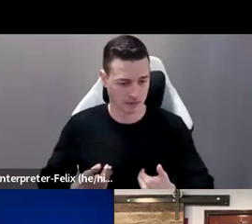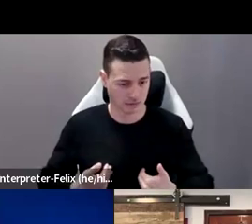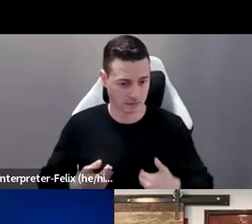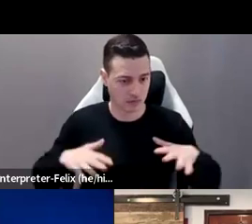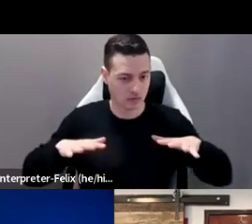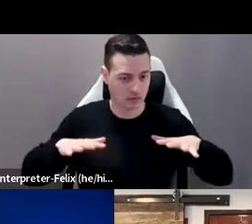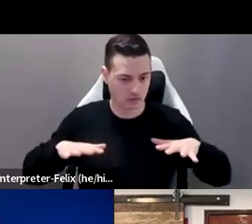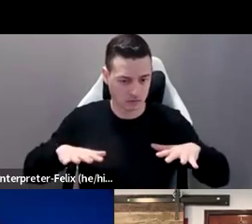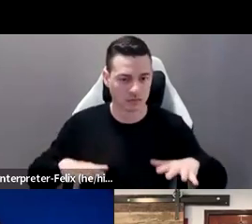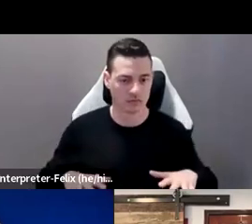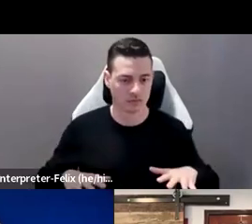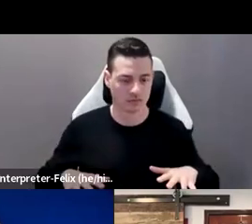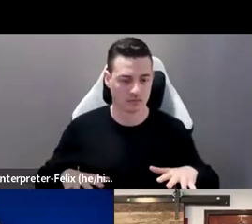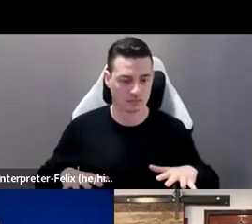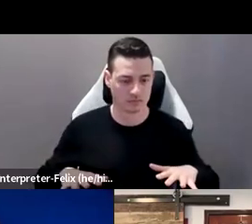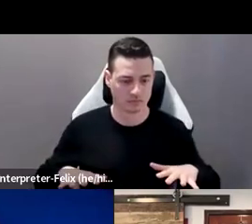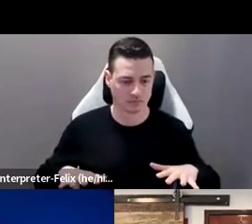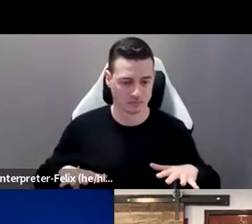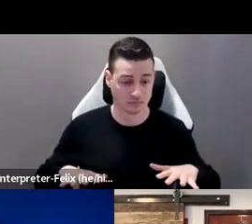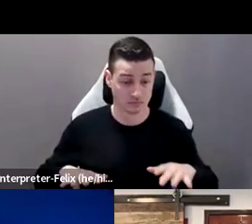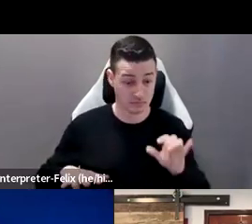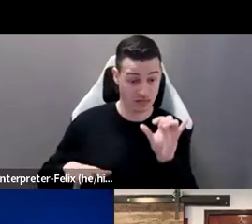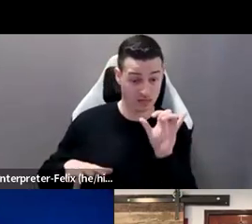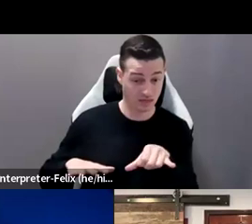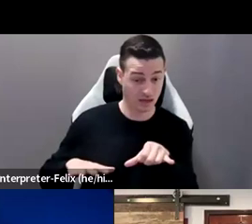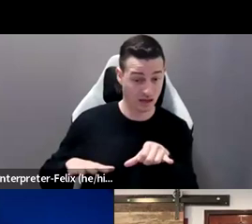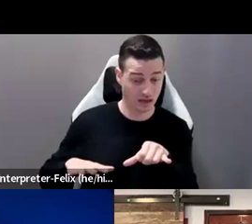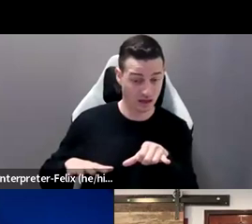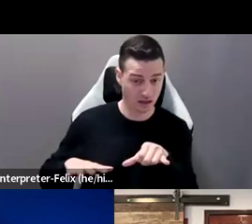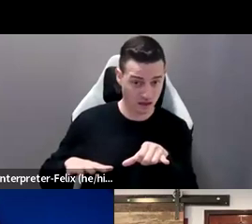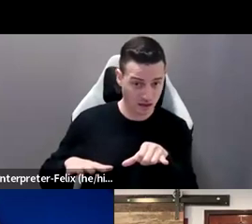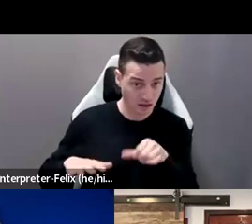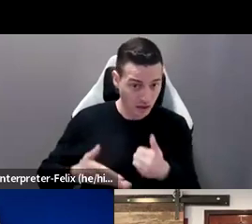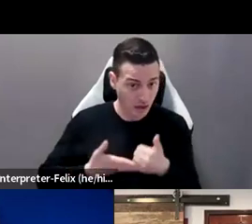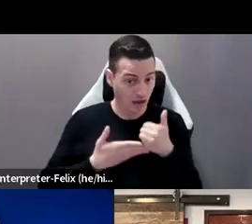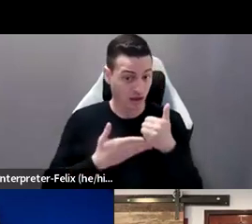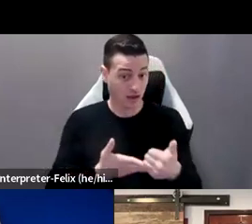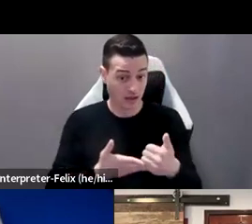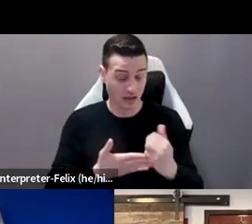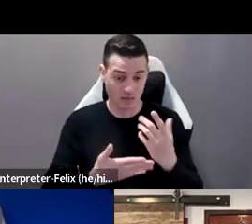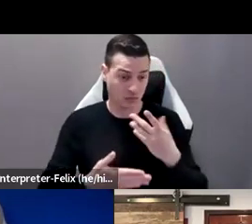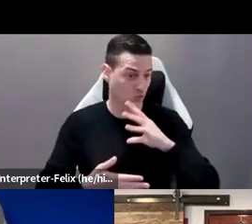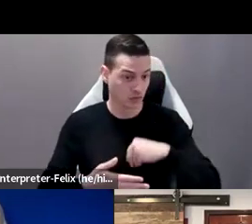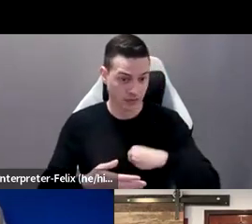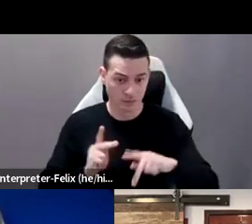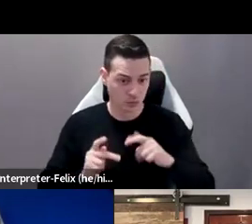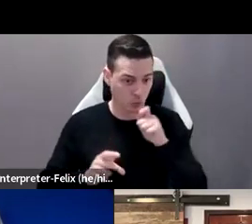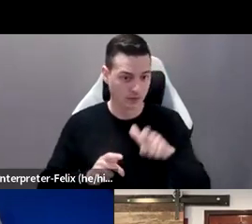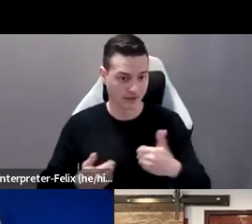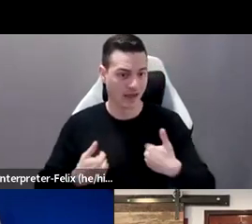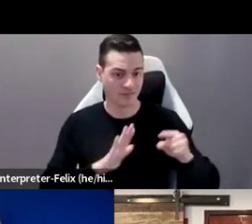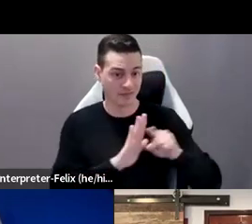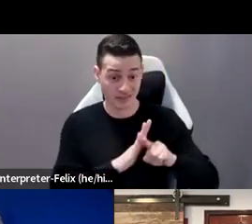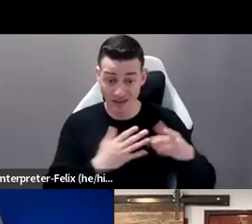physiologically come back down. And so that way, all trans people don't have to have these negative health outcomes. We can actually change that by